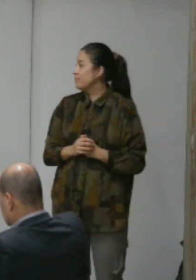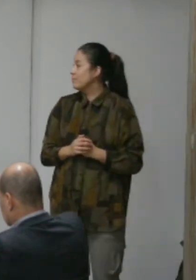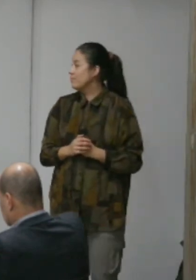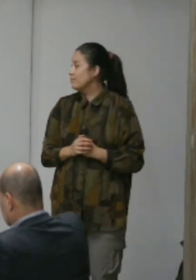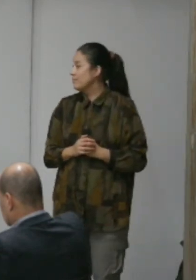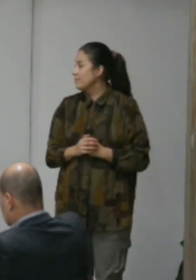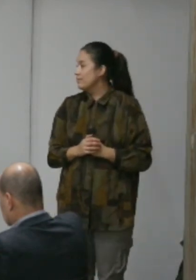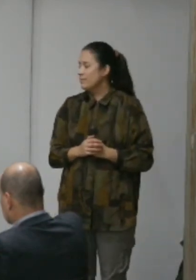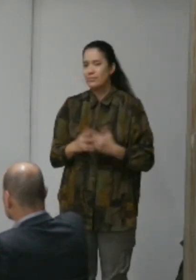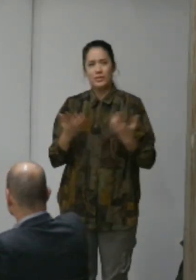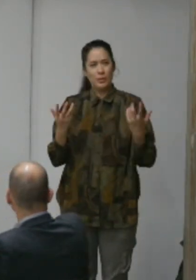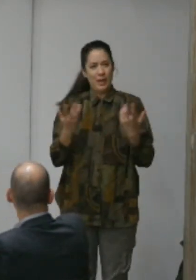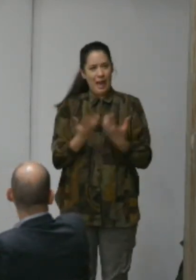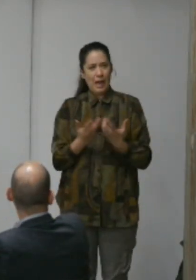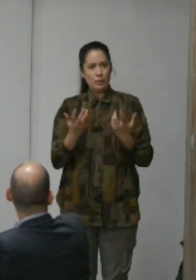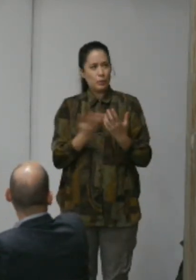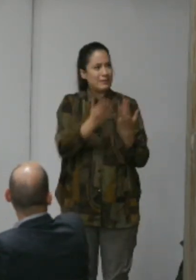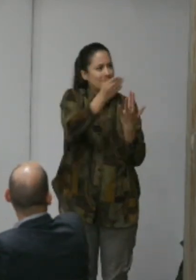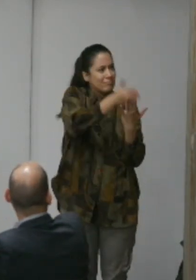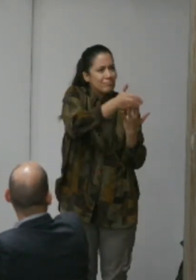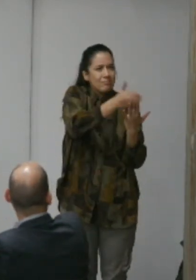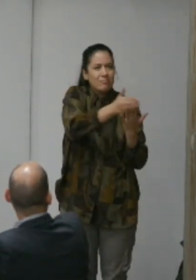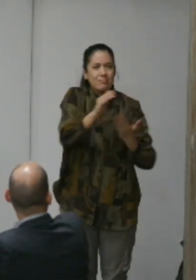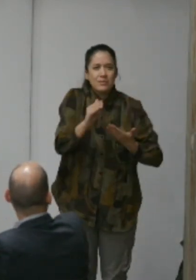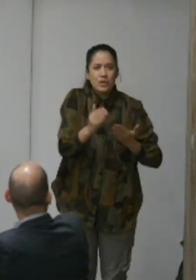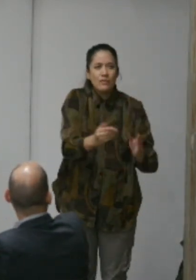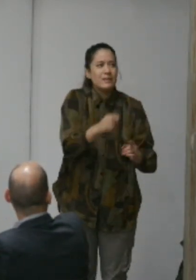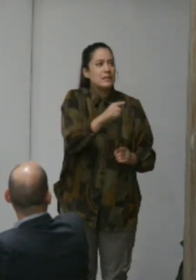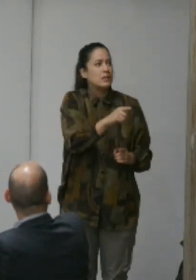people utilize their agency in these ways.